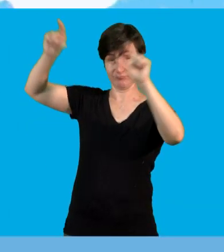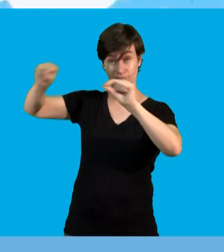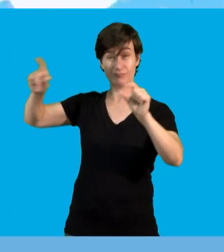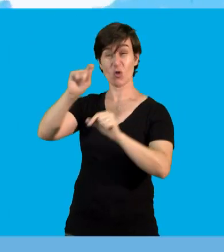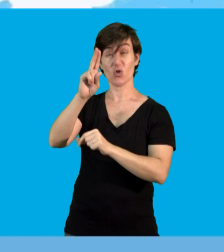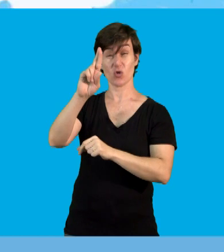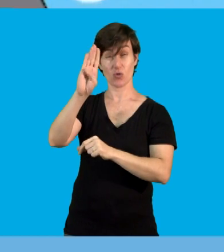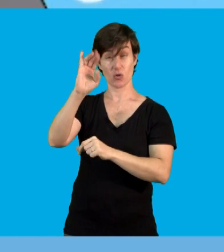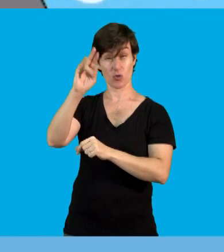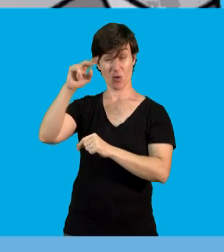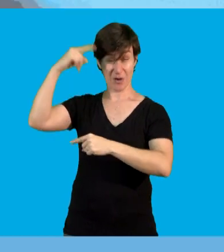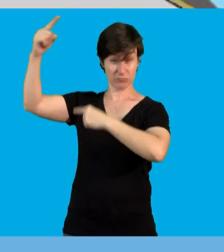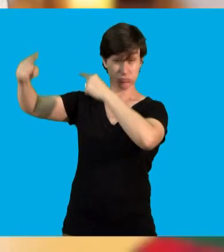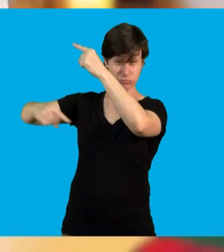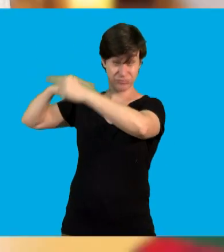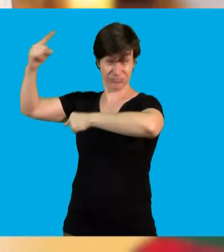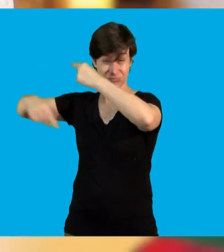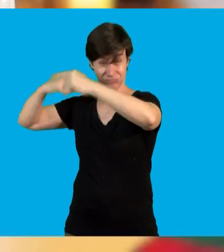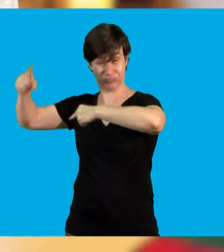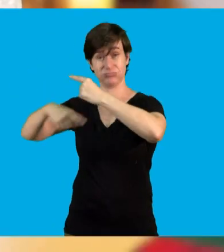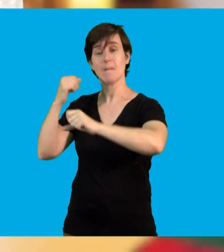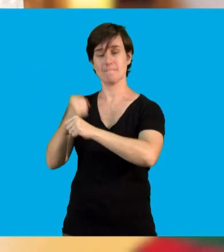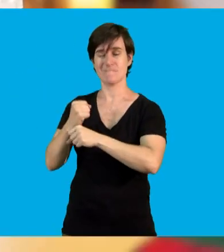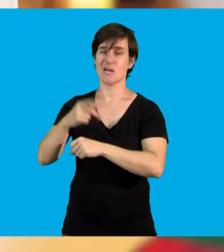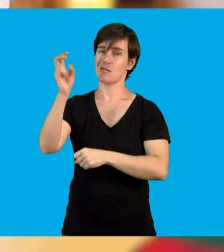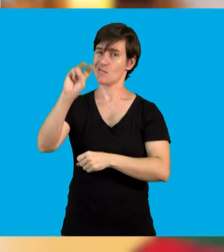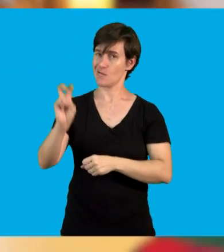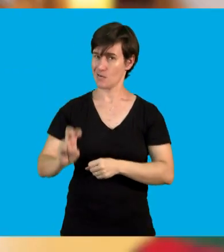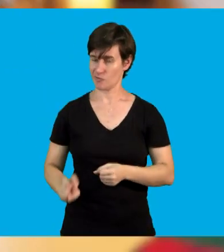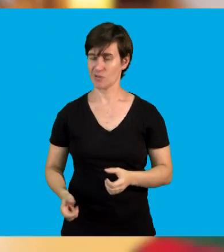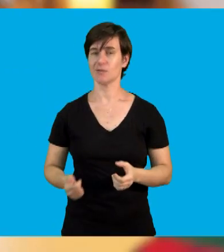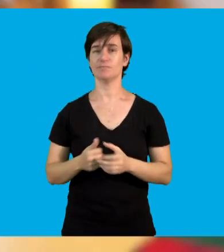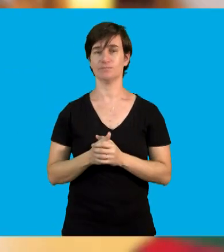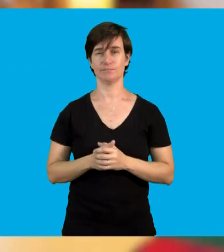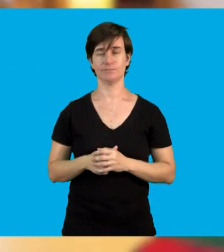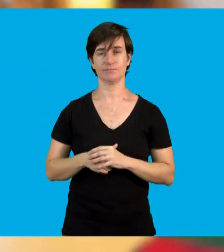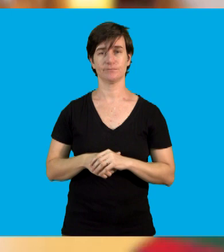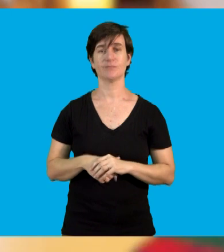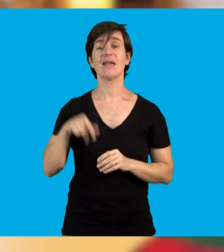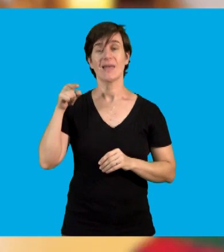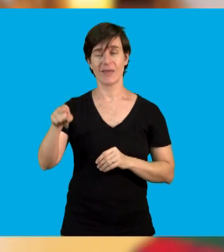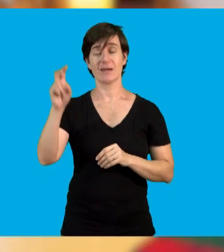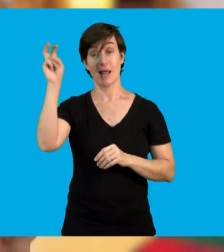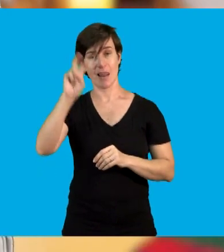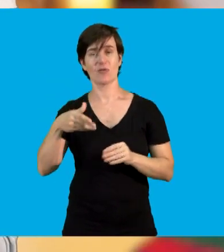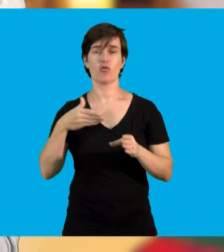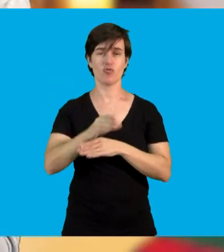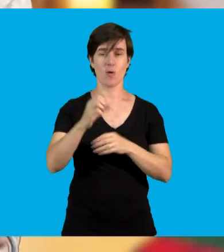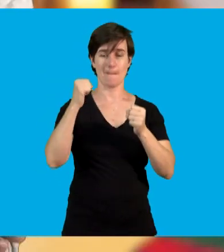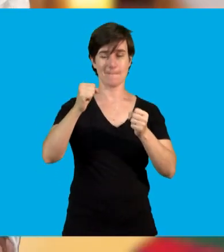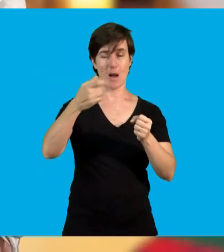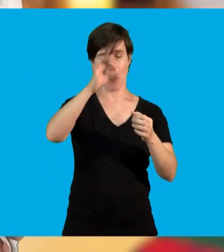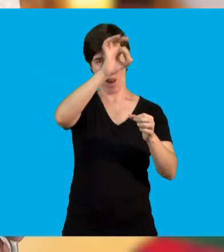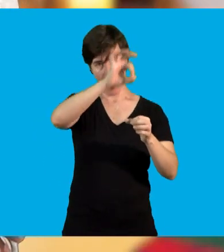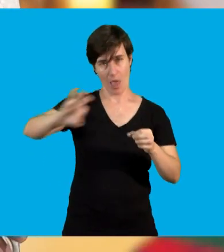the generator. And once that generator spins, it is going to then produce the electricity, which is then going to be transported by